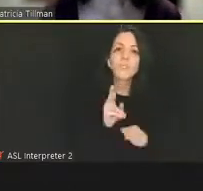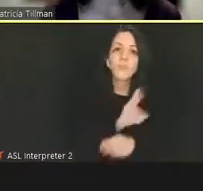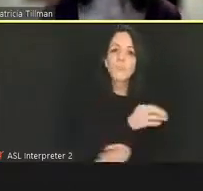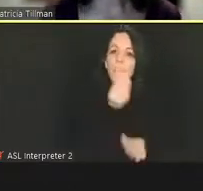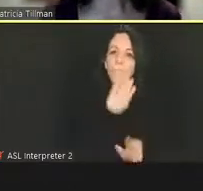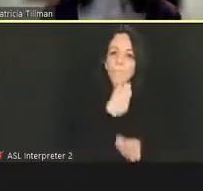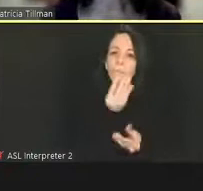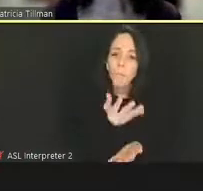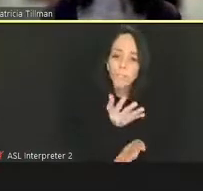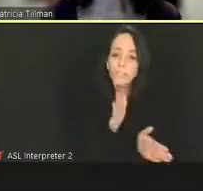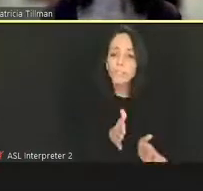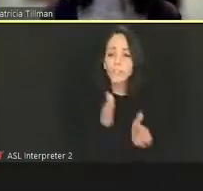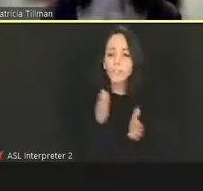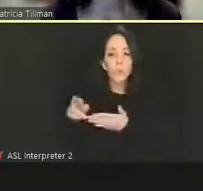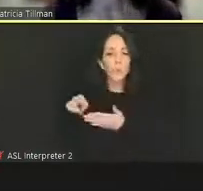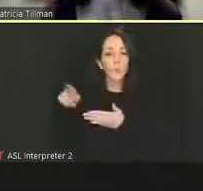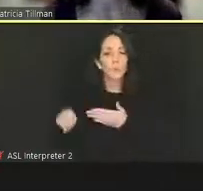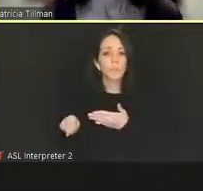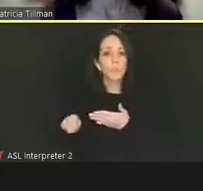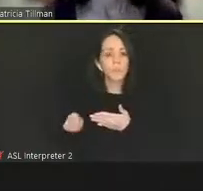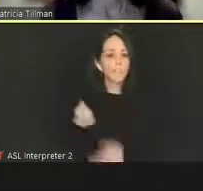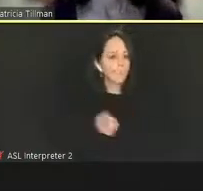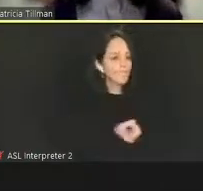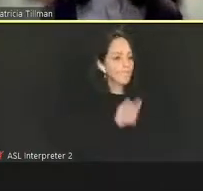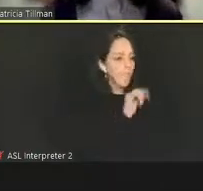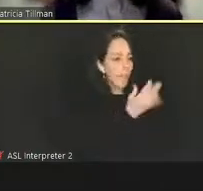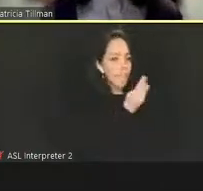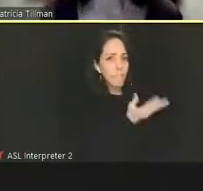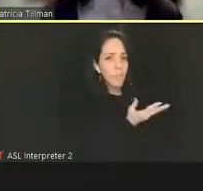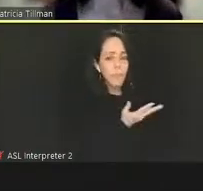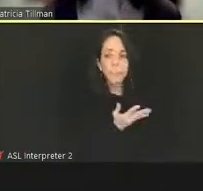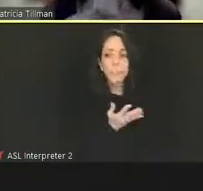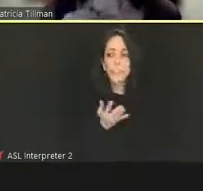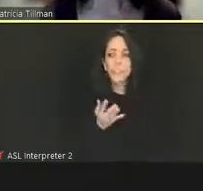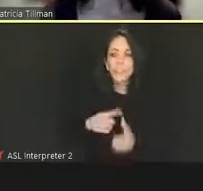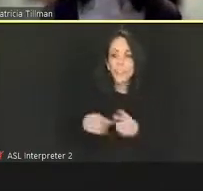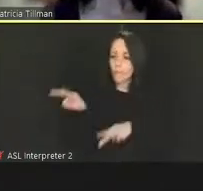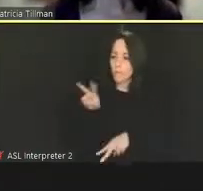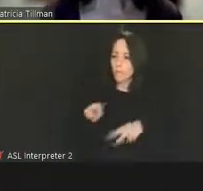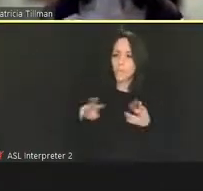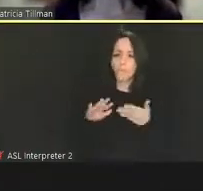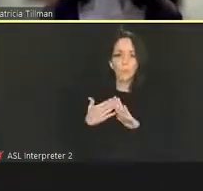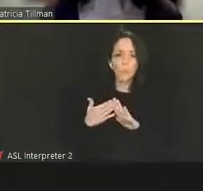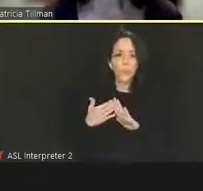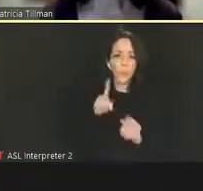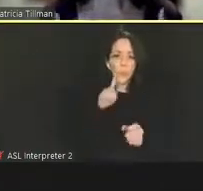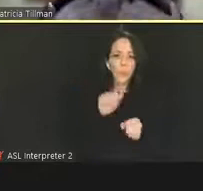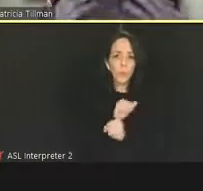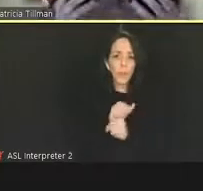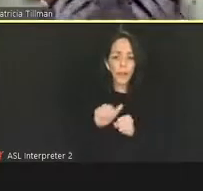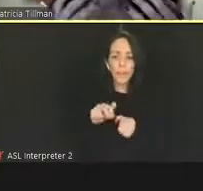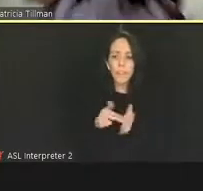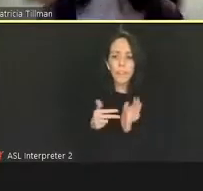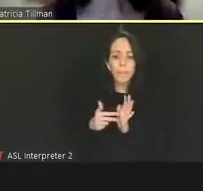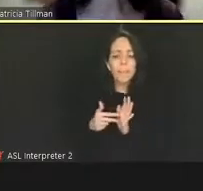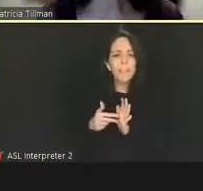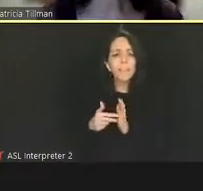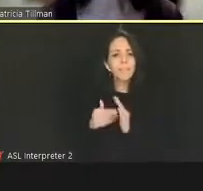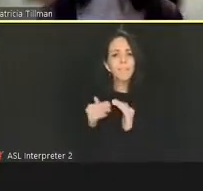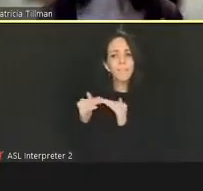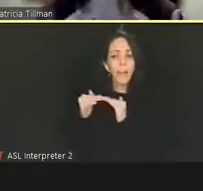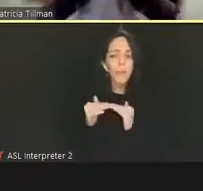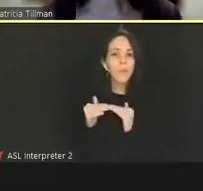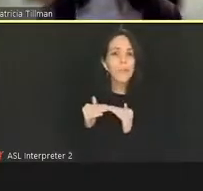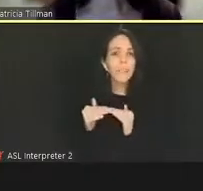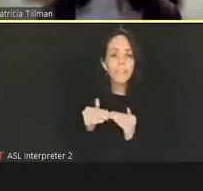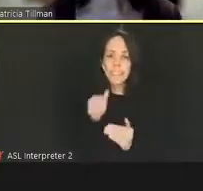the community reality. It's less about process than about making sure